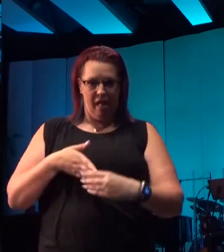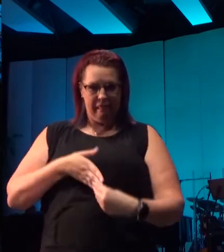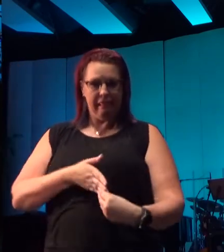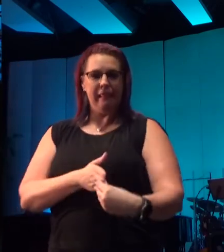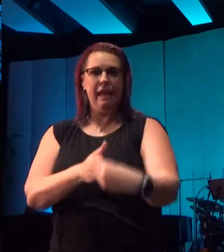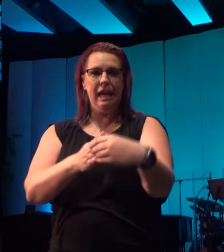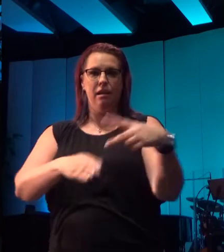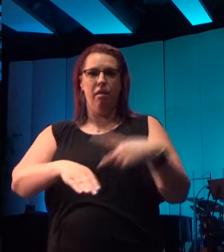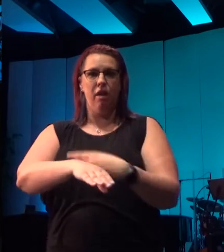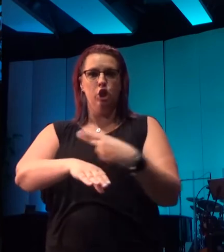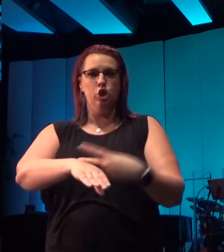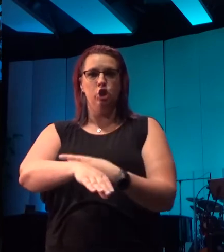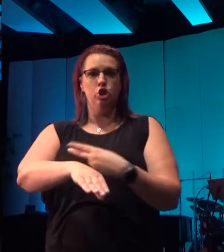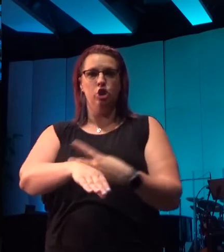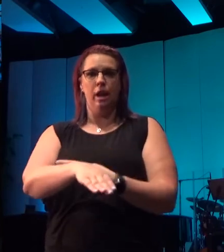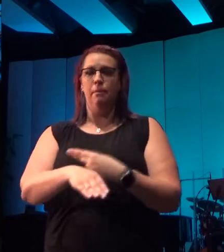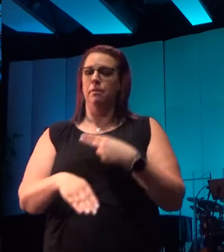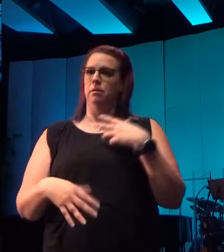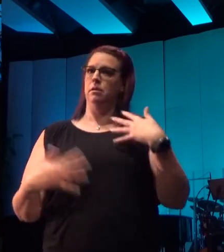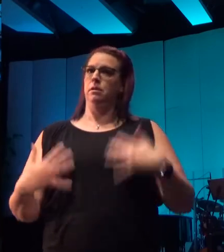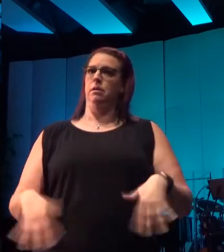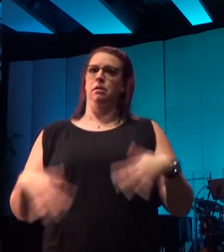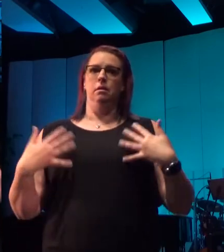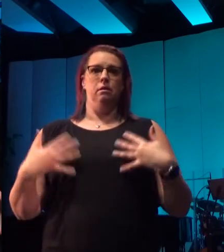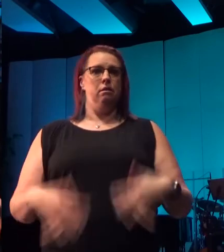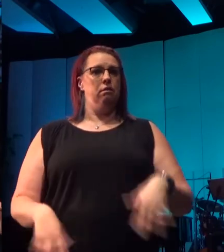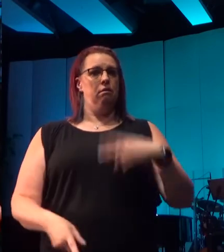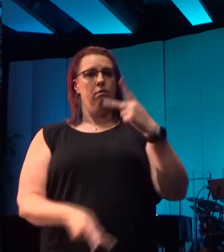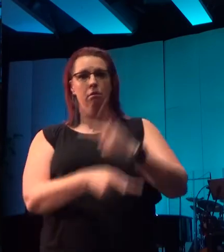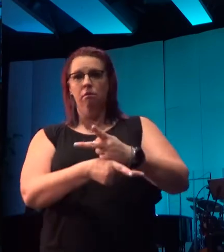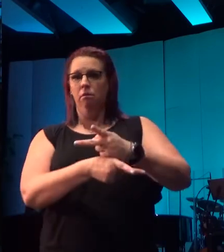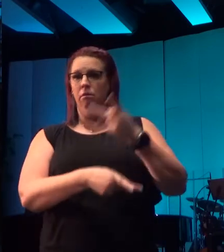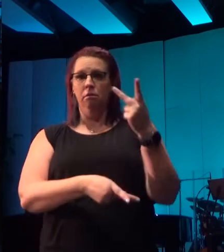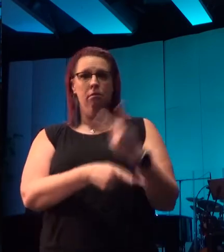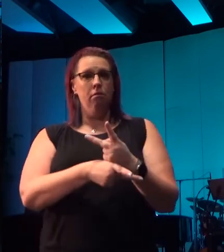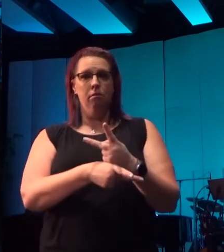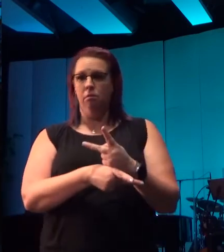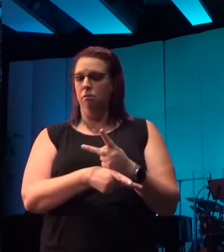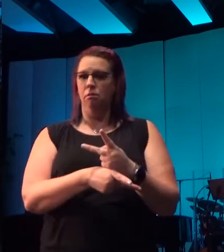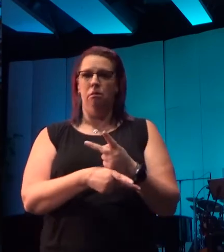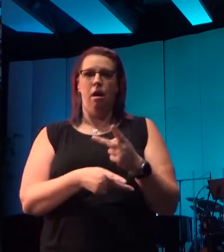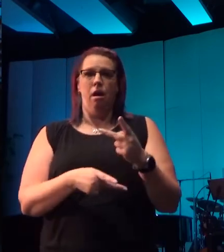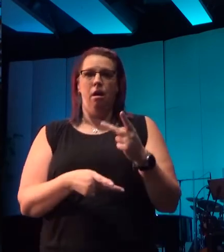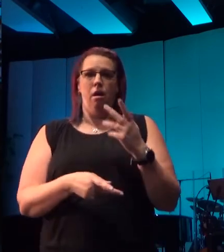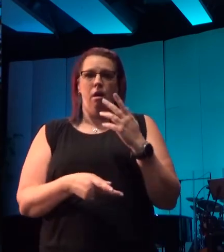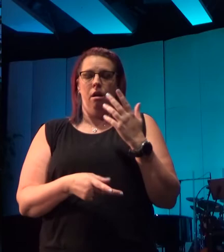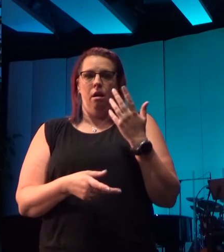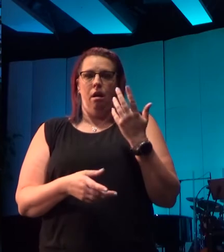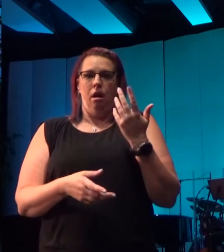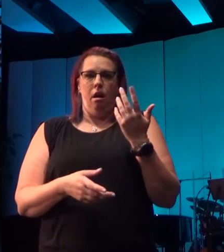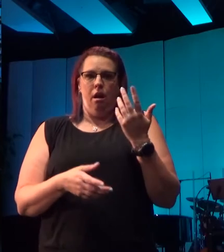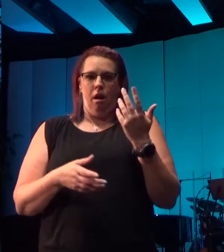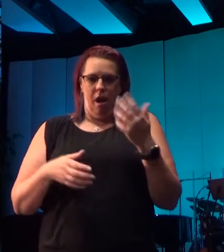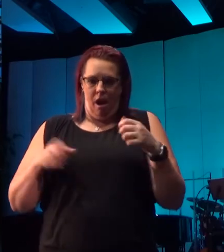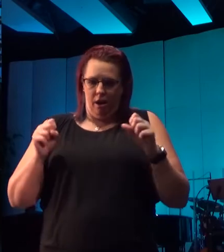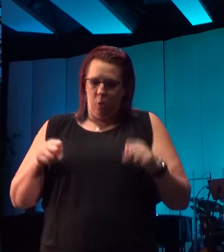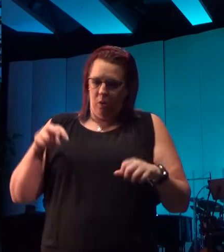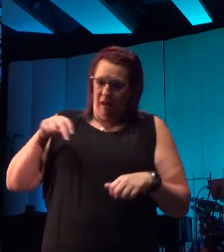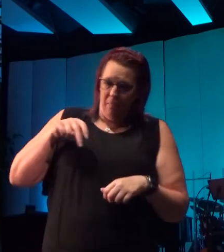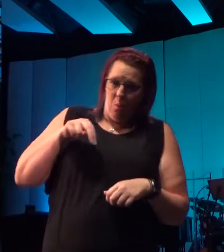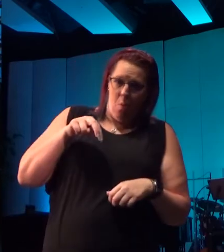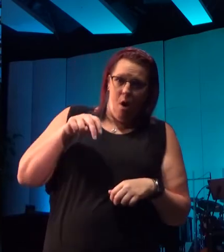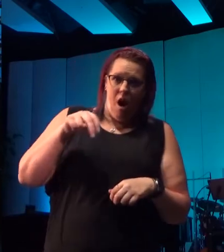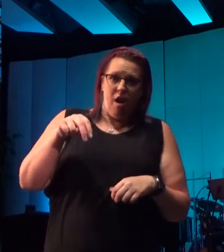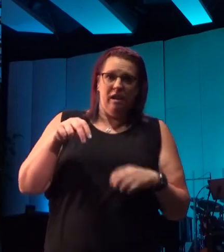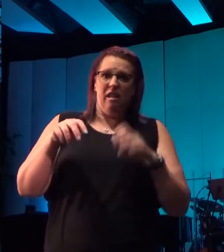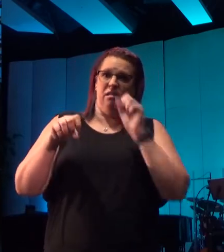they were perilous. They were very perilous because the sheep could fall off these paths on the sides of these mountains in the